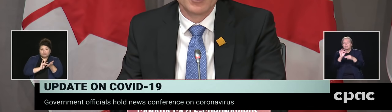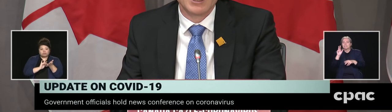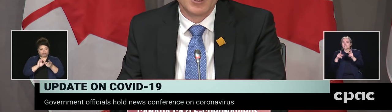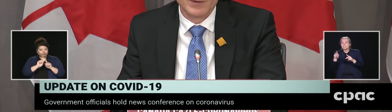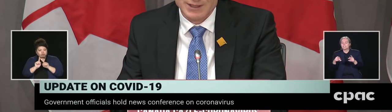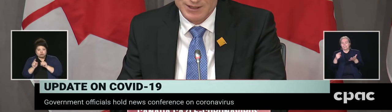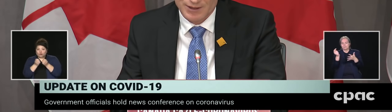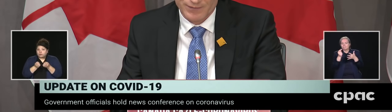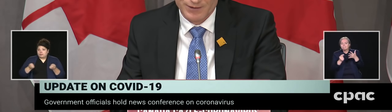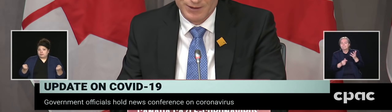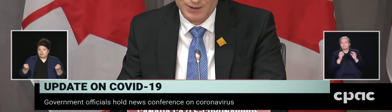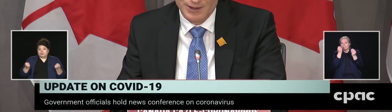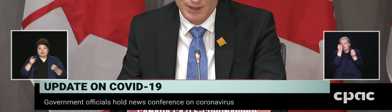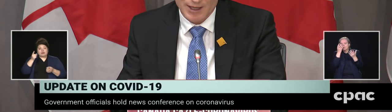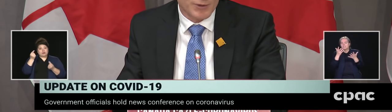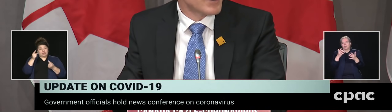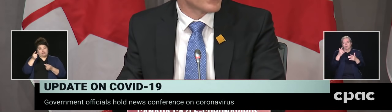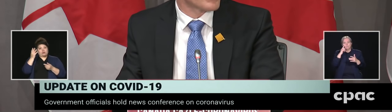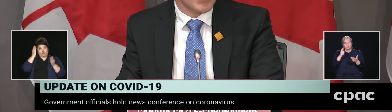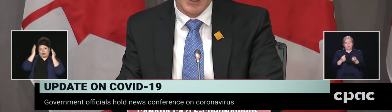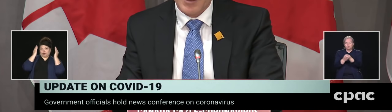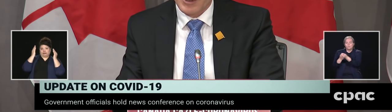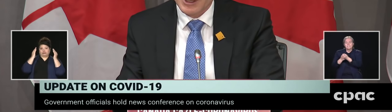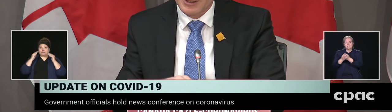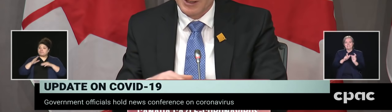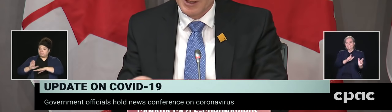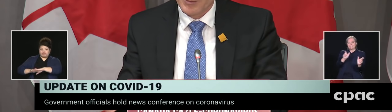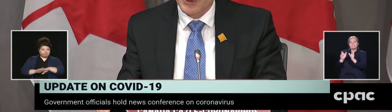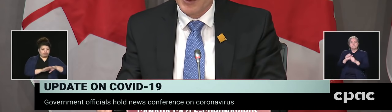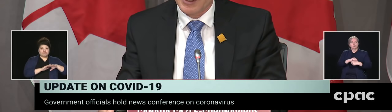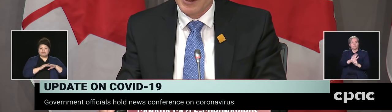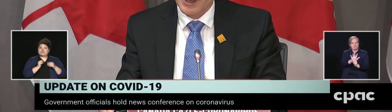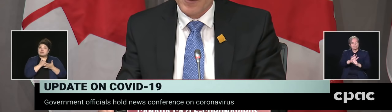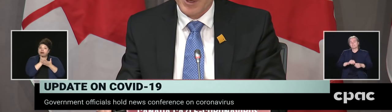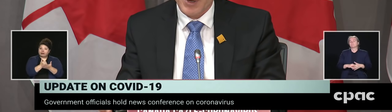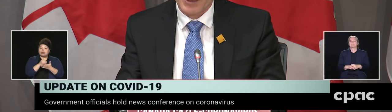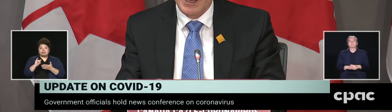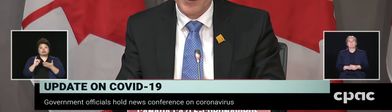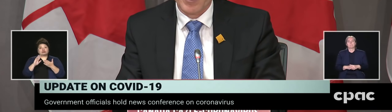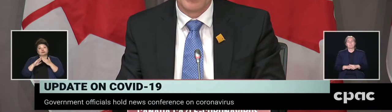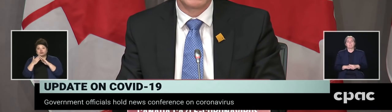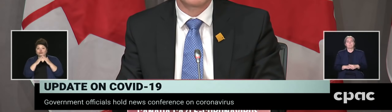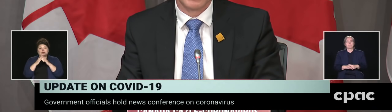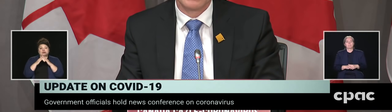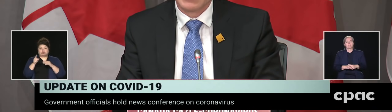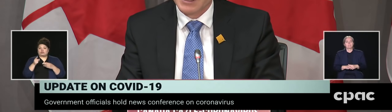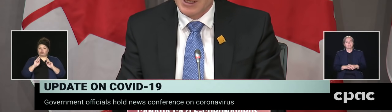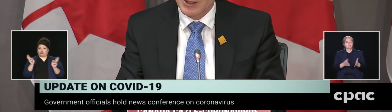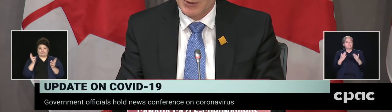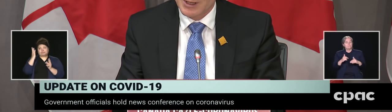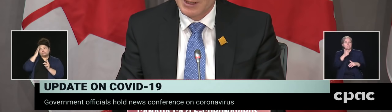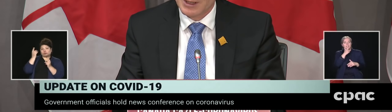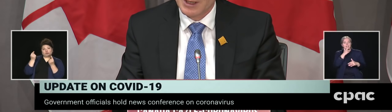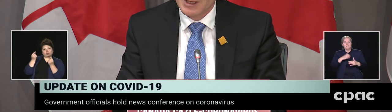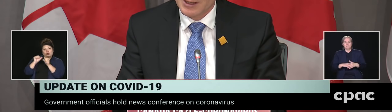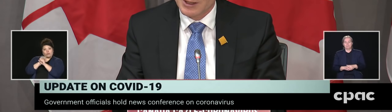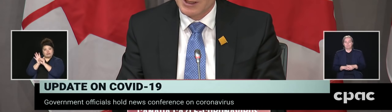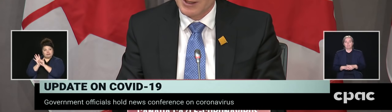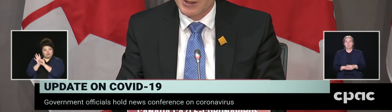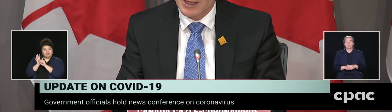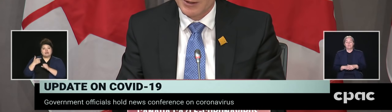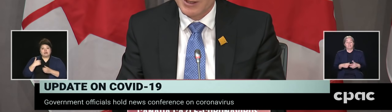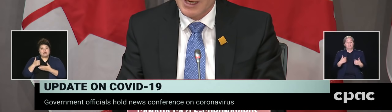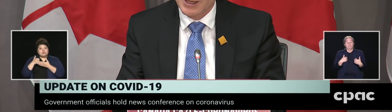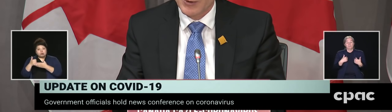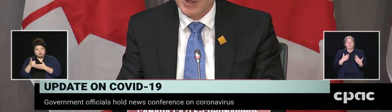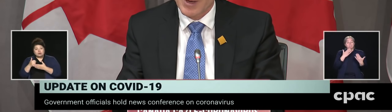efforts contre la COVID-19. I'm grateful for the collaboration between the government, public health departments, provinces, territories, Indigenous